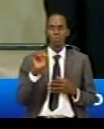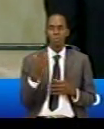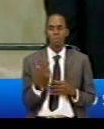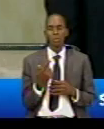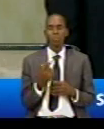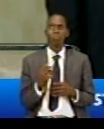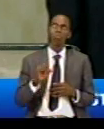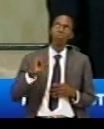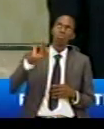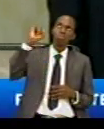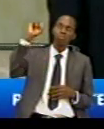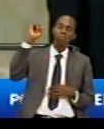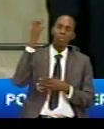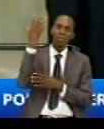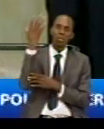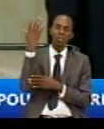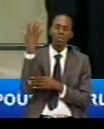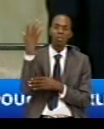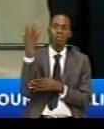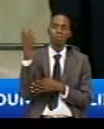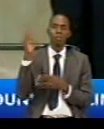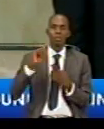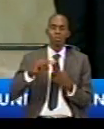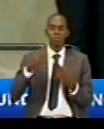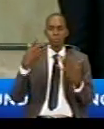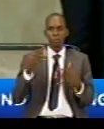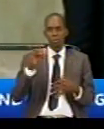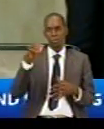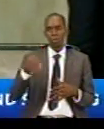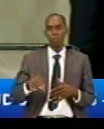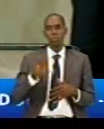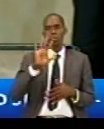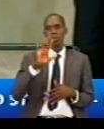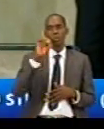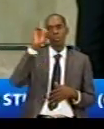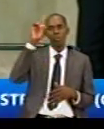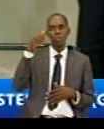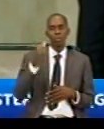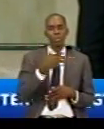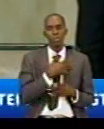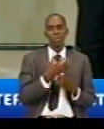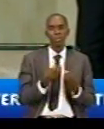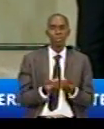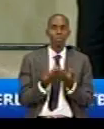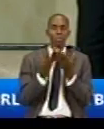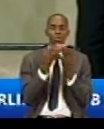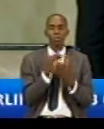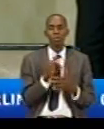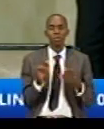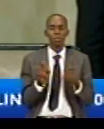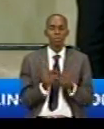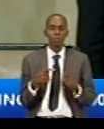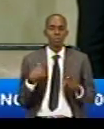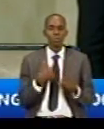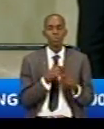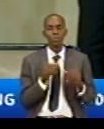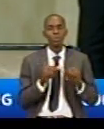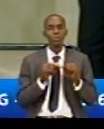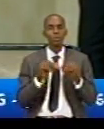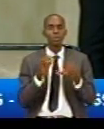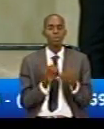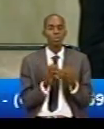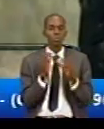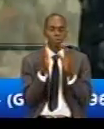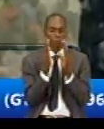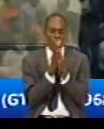you. Drop your tithe and offering as we remain in the mood of